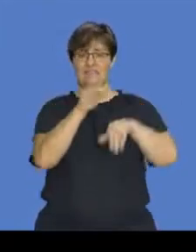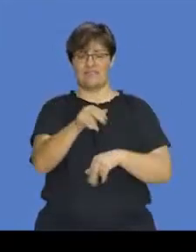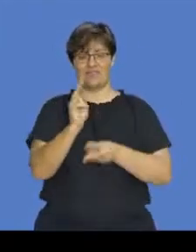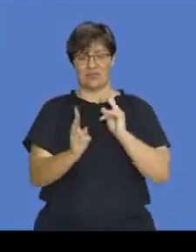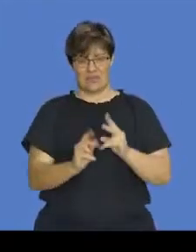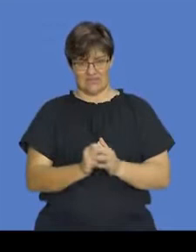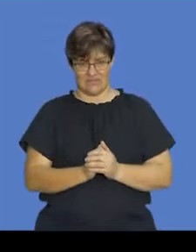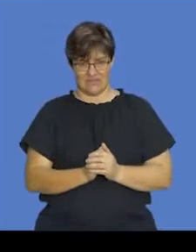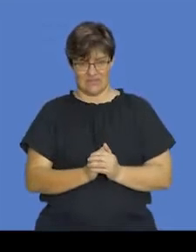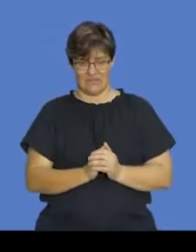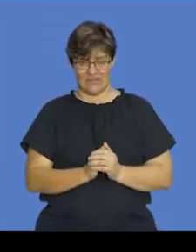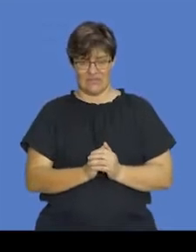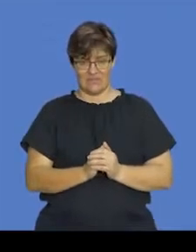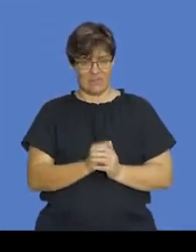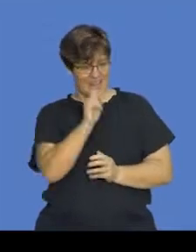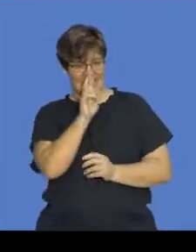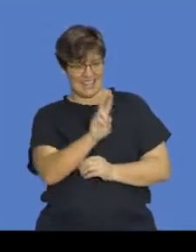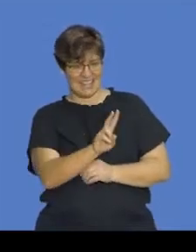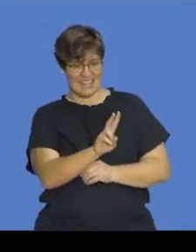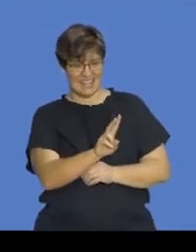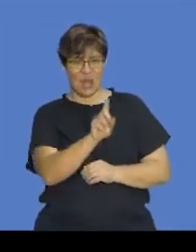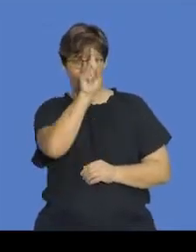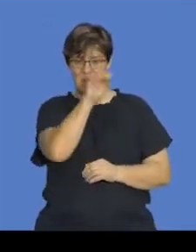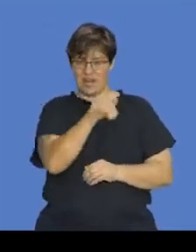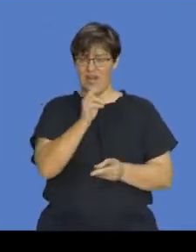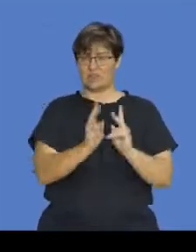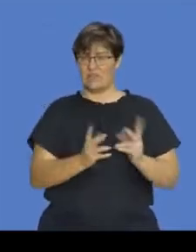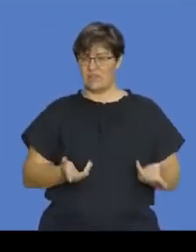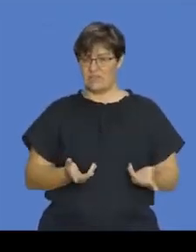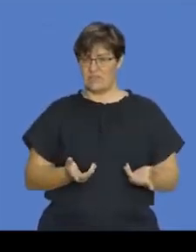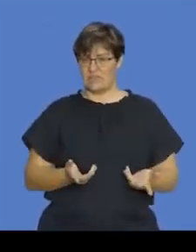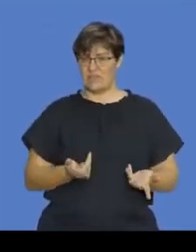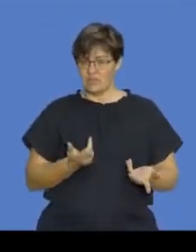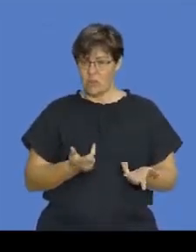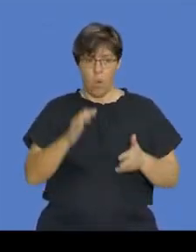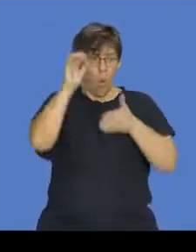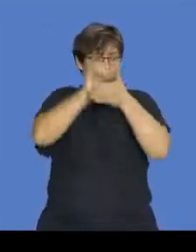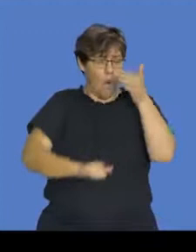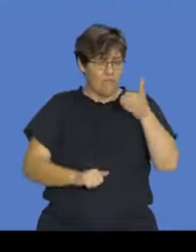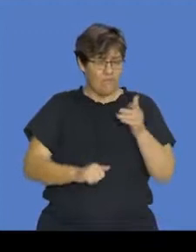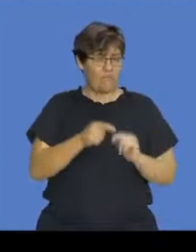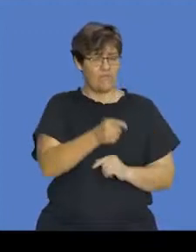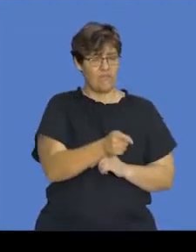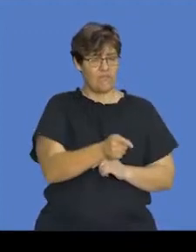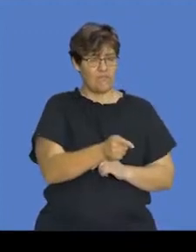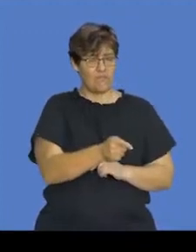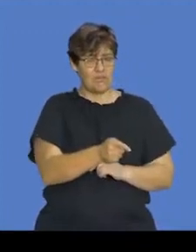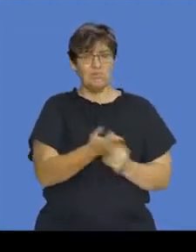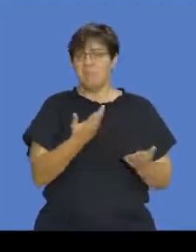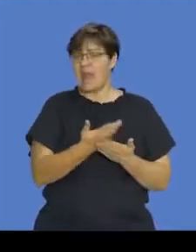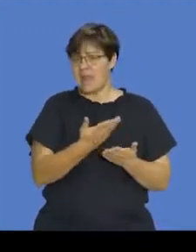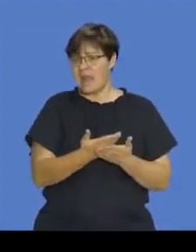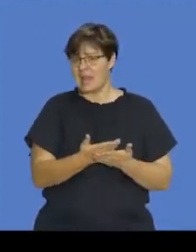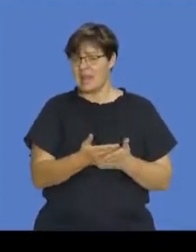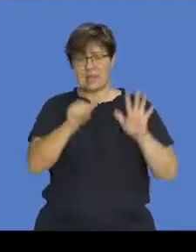12, and can you see there's 1 out of 12 here? So what happens if I subtracted that 1 out of 12? Well, then it could get to